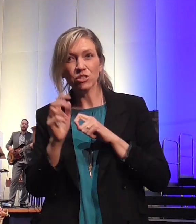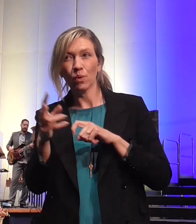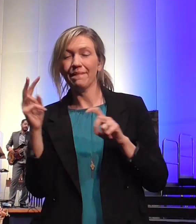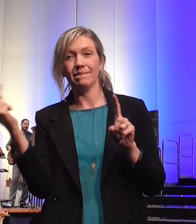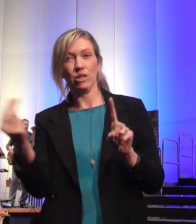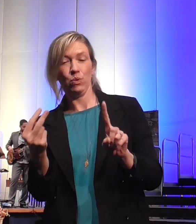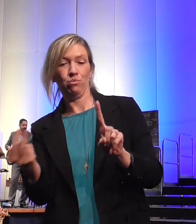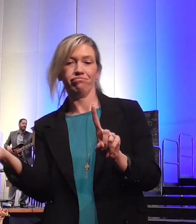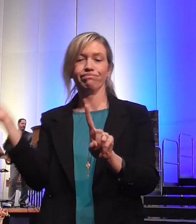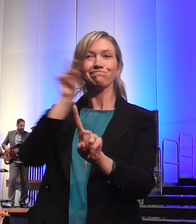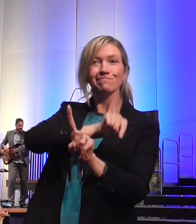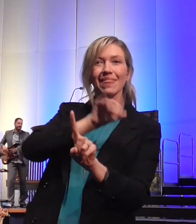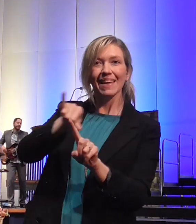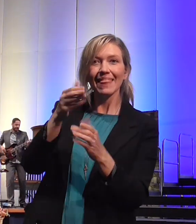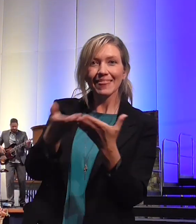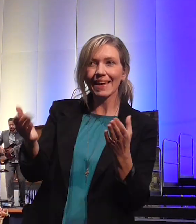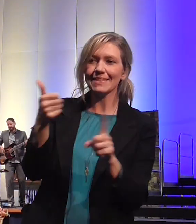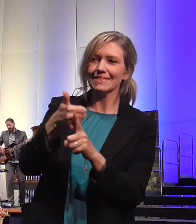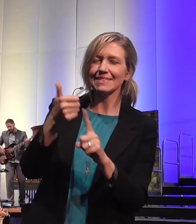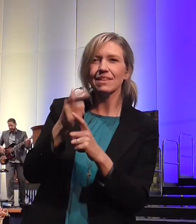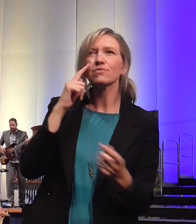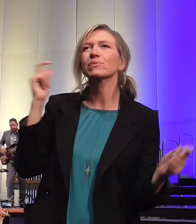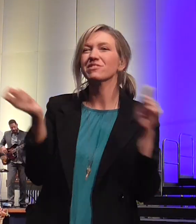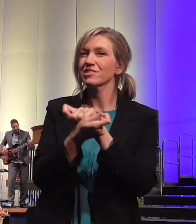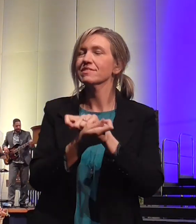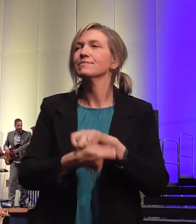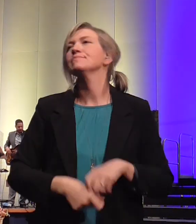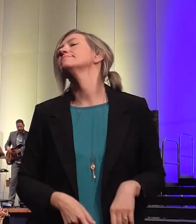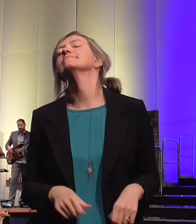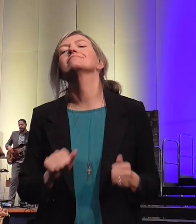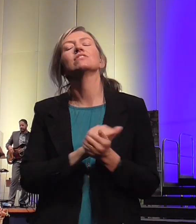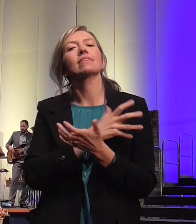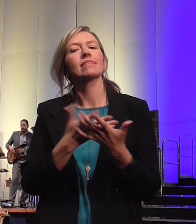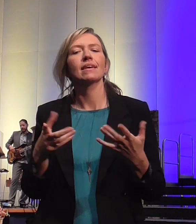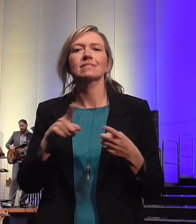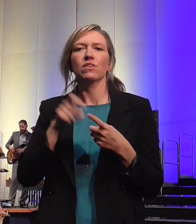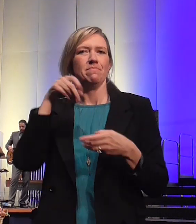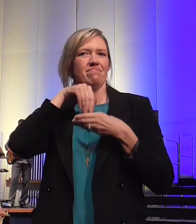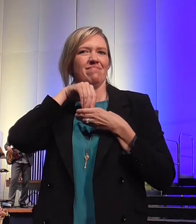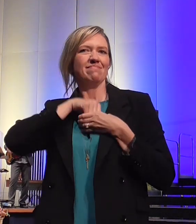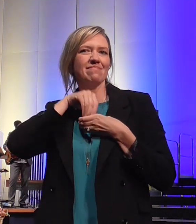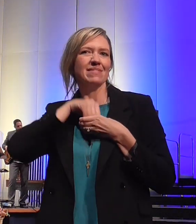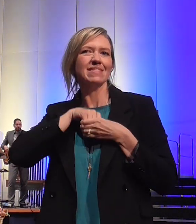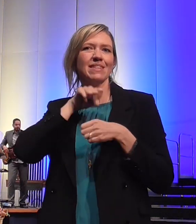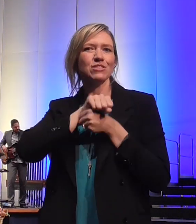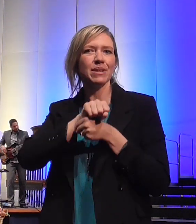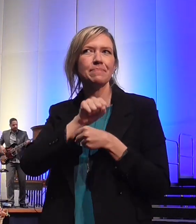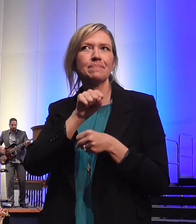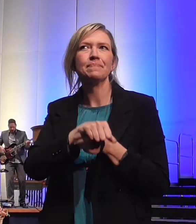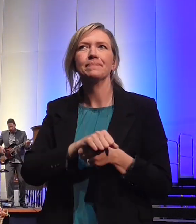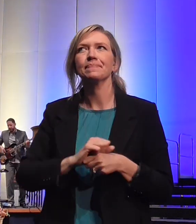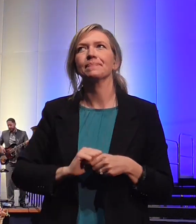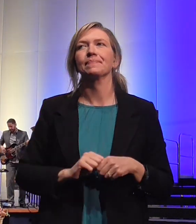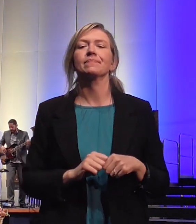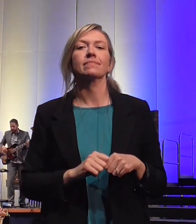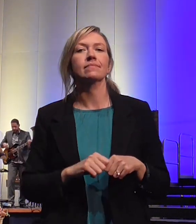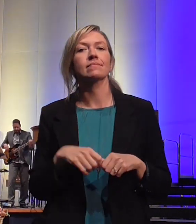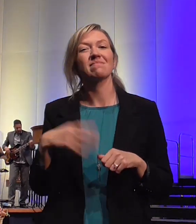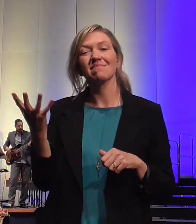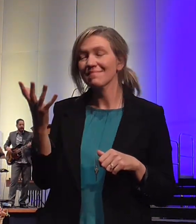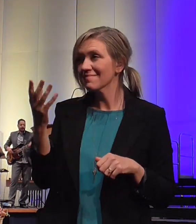Well, change the way you're looking at a thing. The thing you're looking at is gonna change. Everything is an inside job.